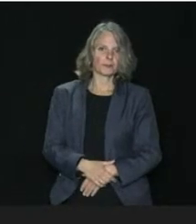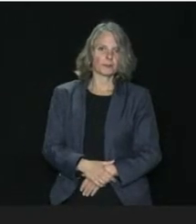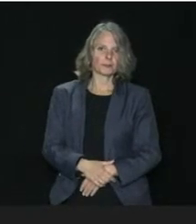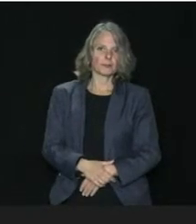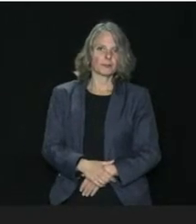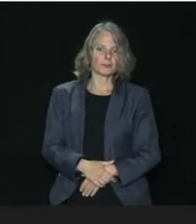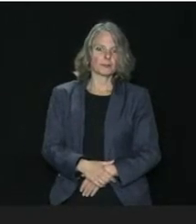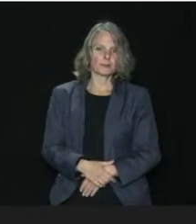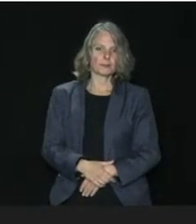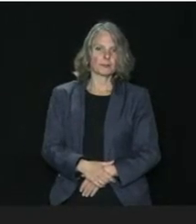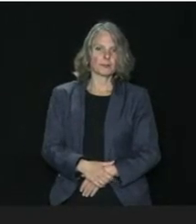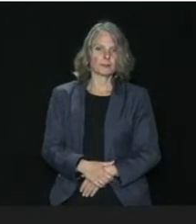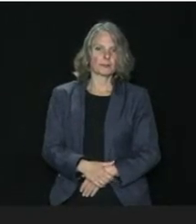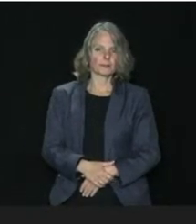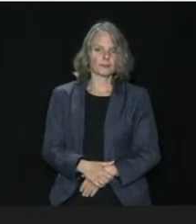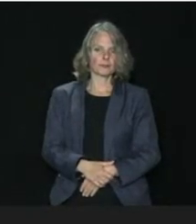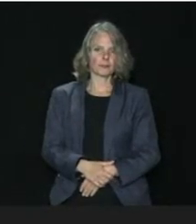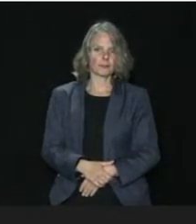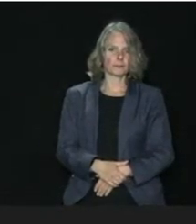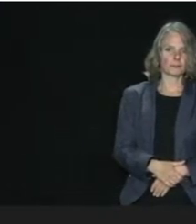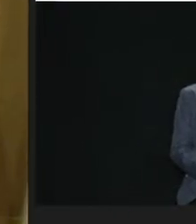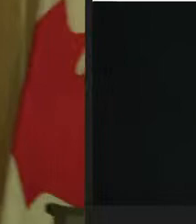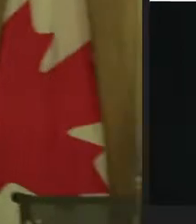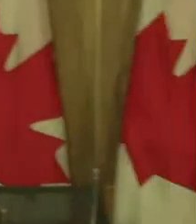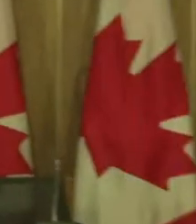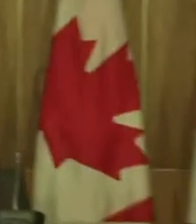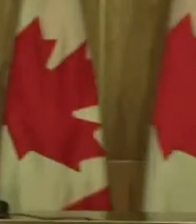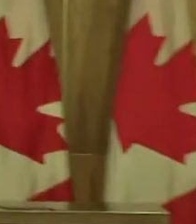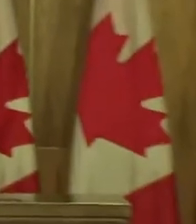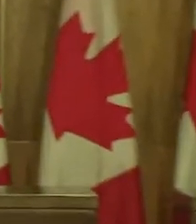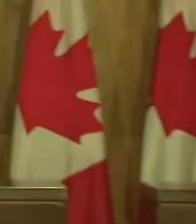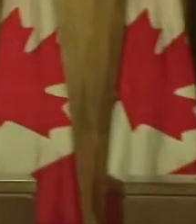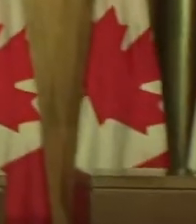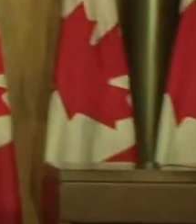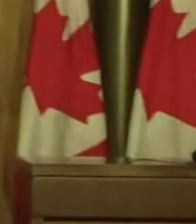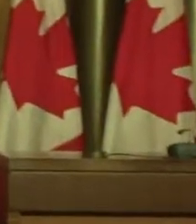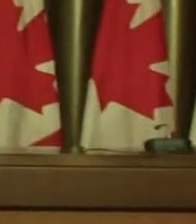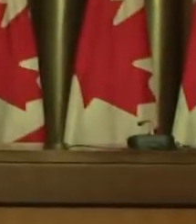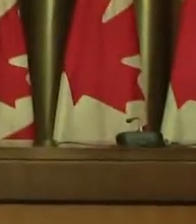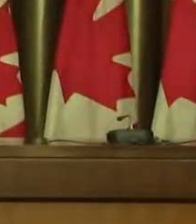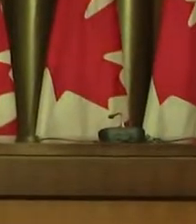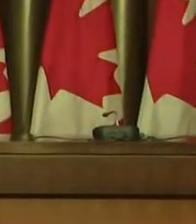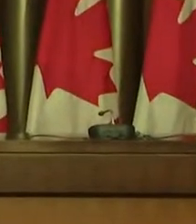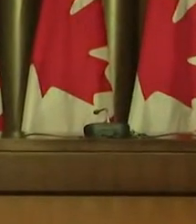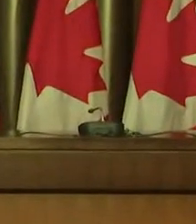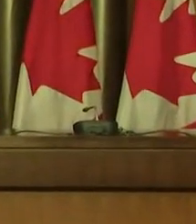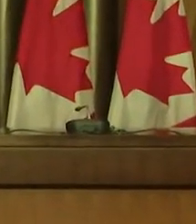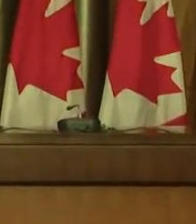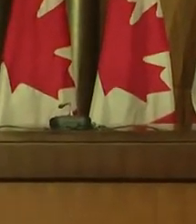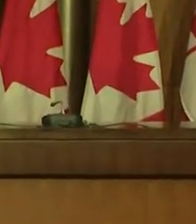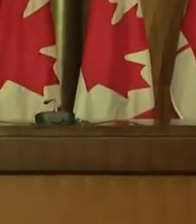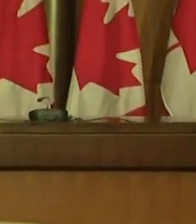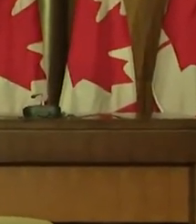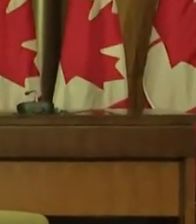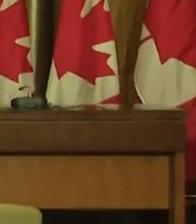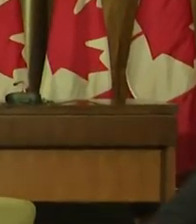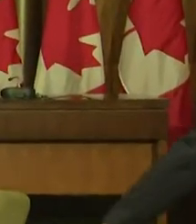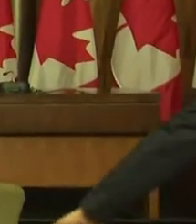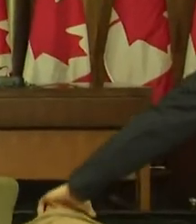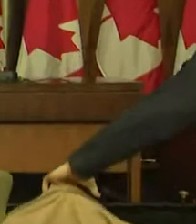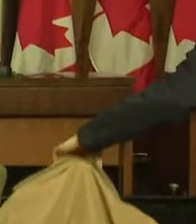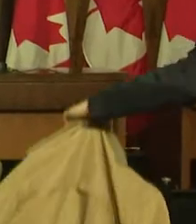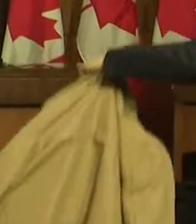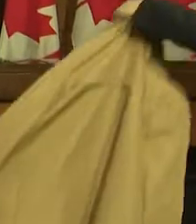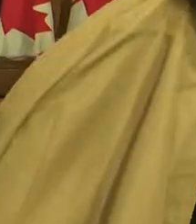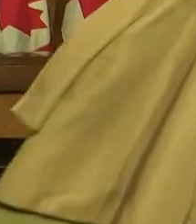You have been listening to Dr. Theresa Tam, the Chief Medical Officer for Canada, along with her deputy, Dr. Howard Njoo, as well